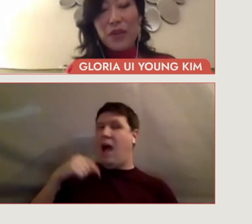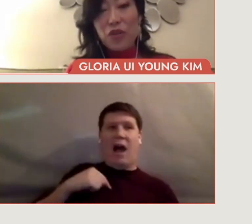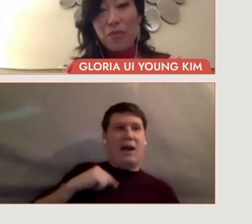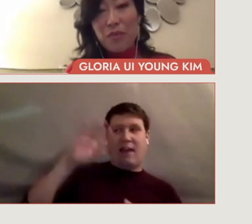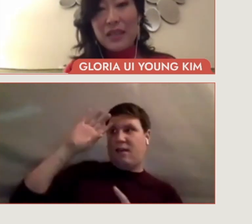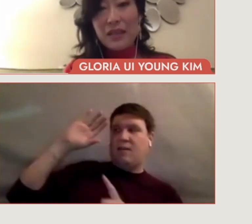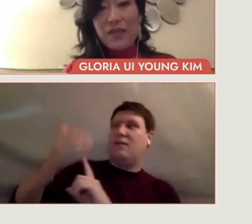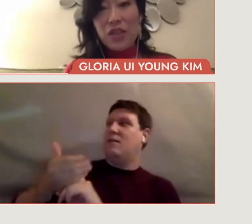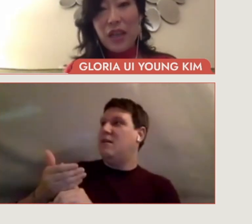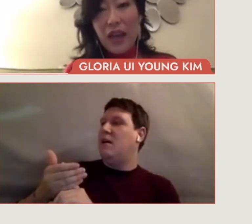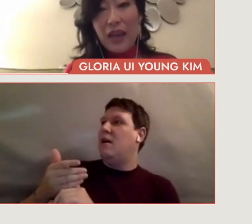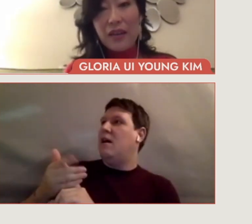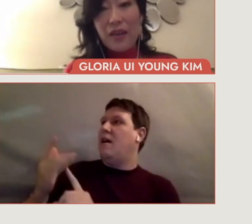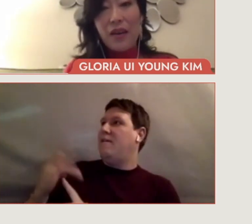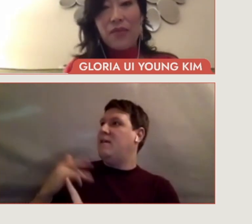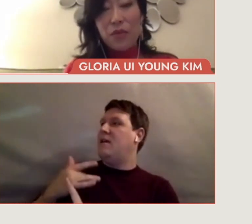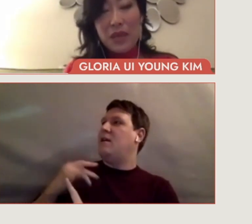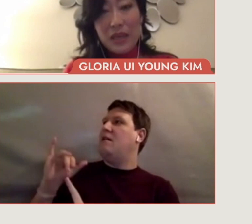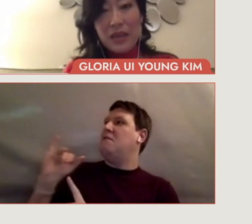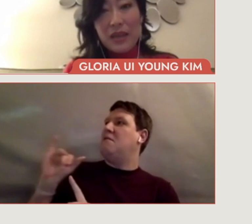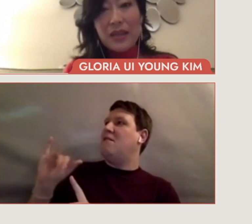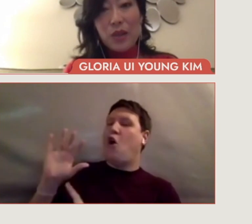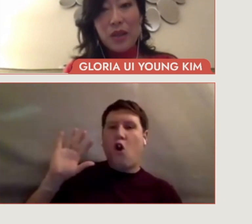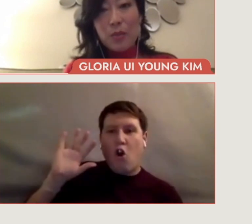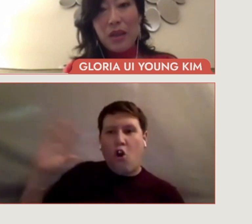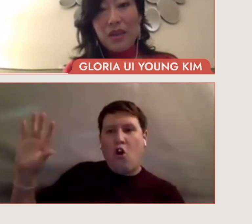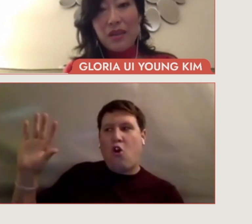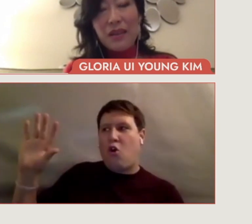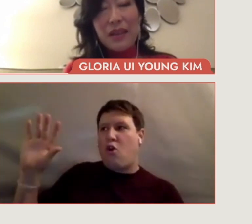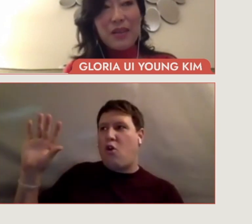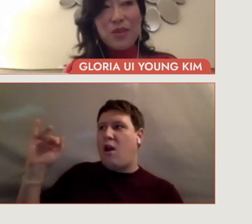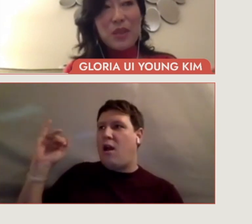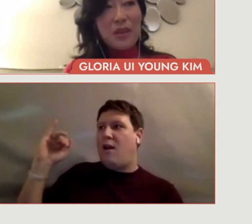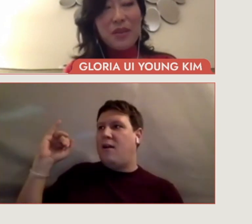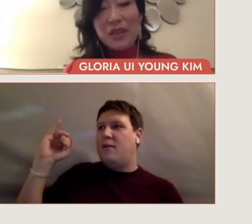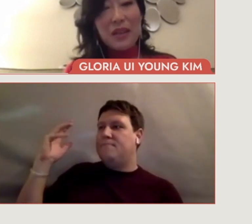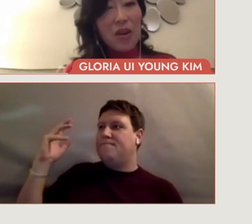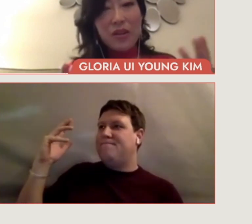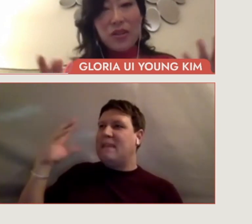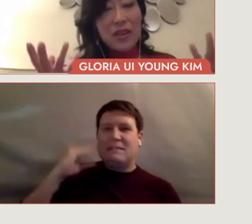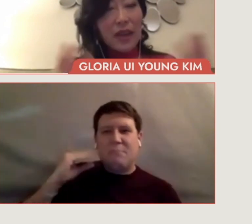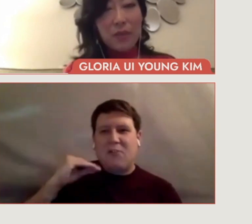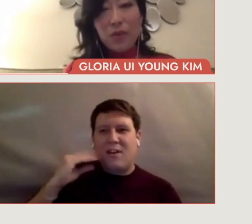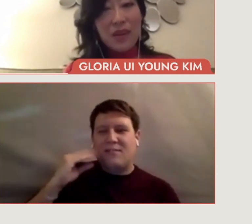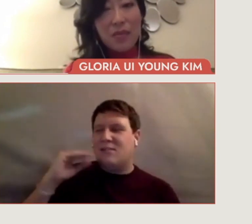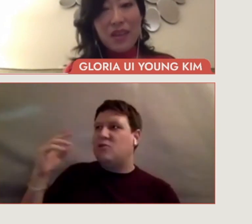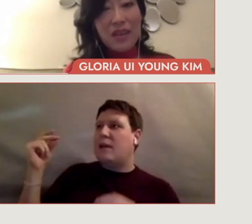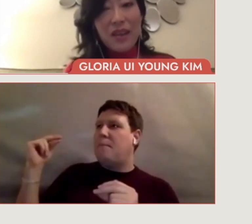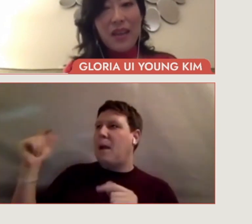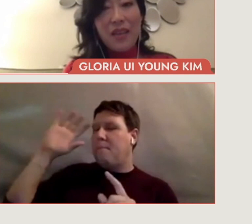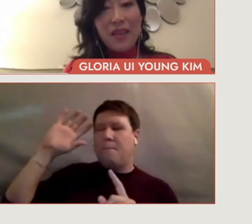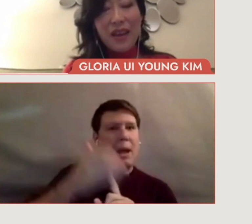the tremendous love that she had for me as a baby. Like, it was just something, it was like a knowledge that downloaded in